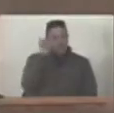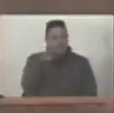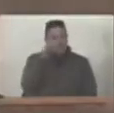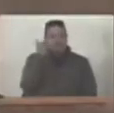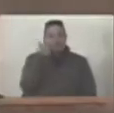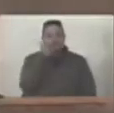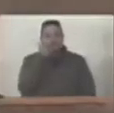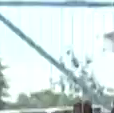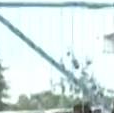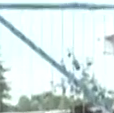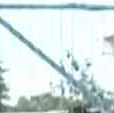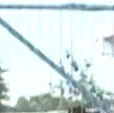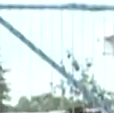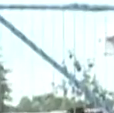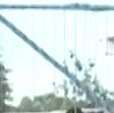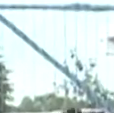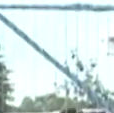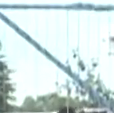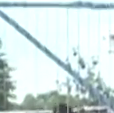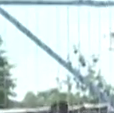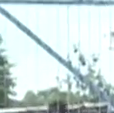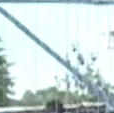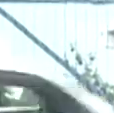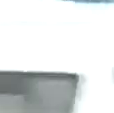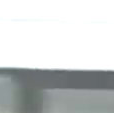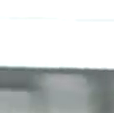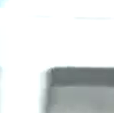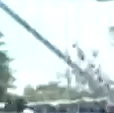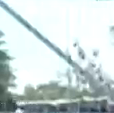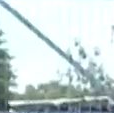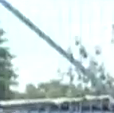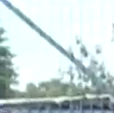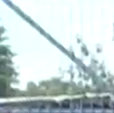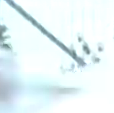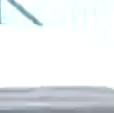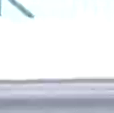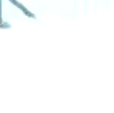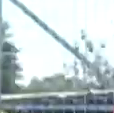than 5% of those detained have faced charges.